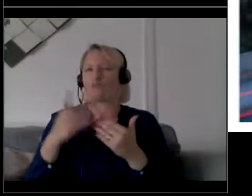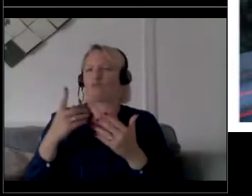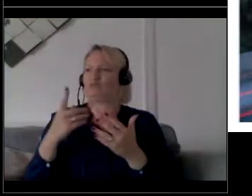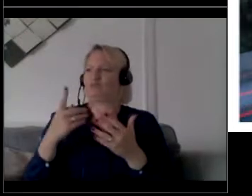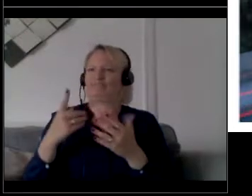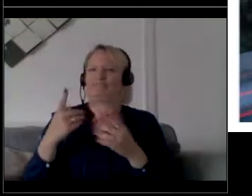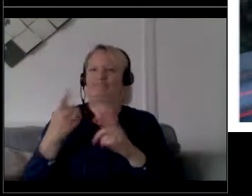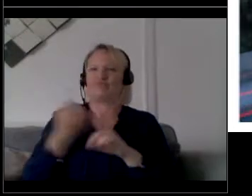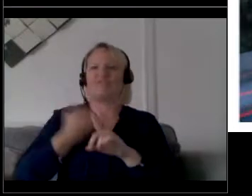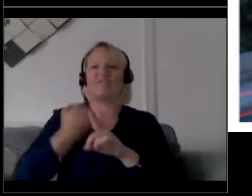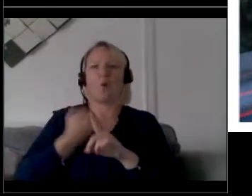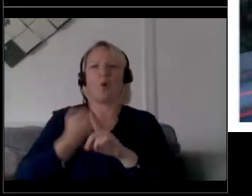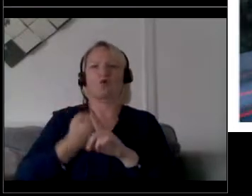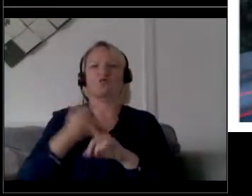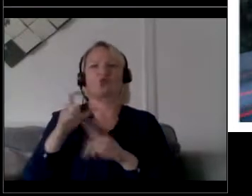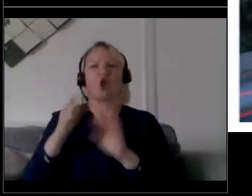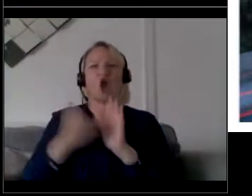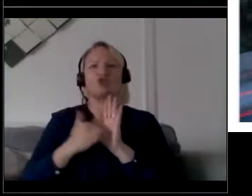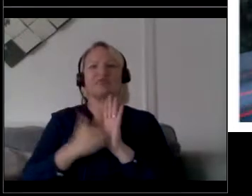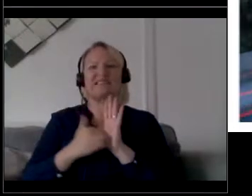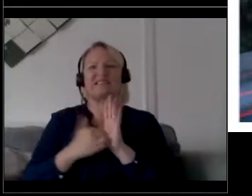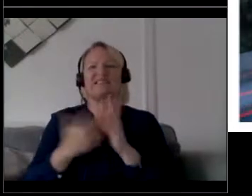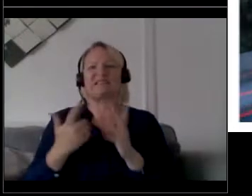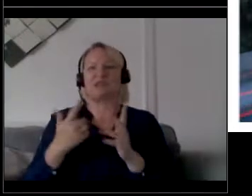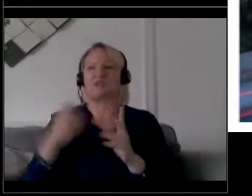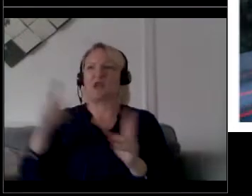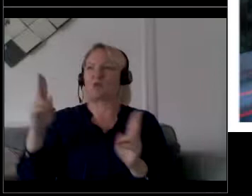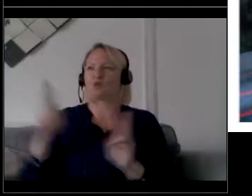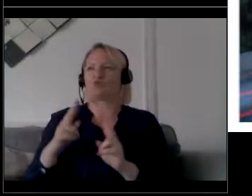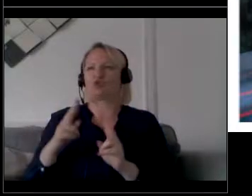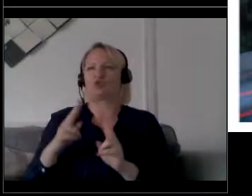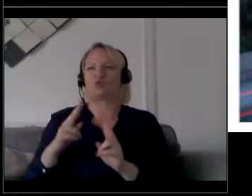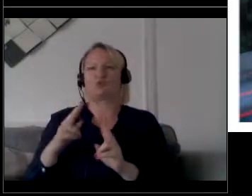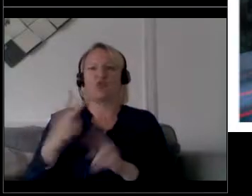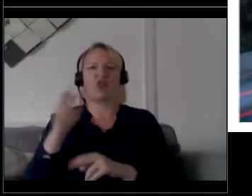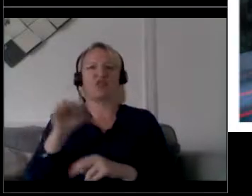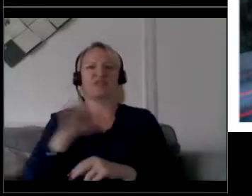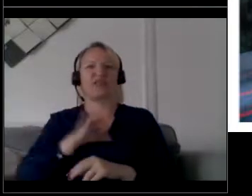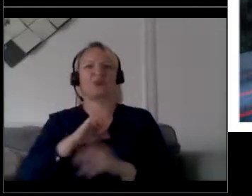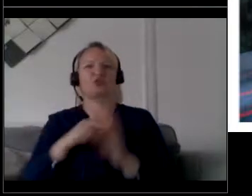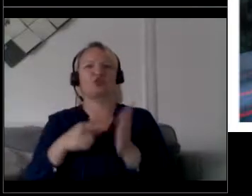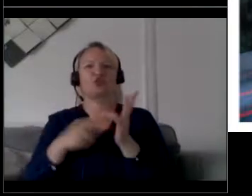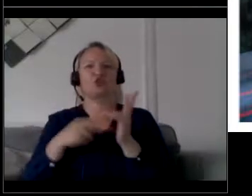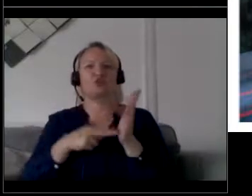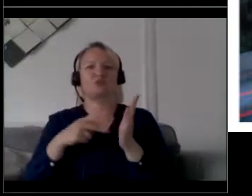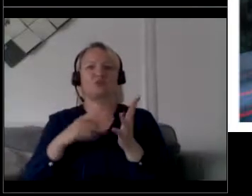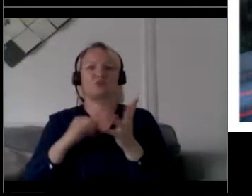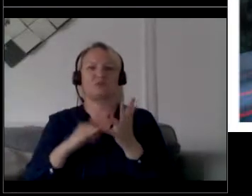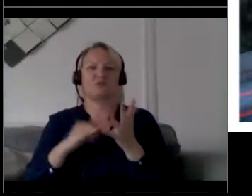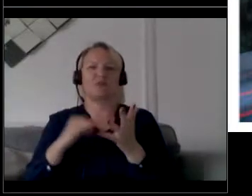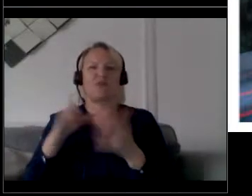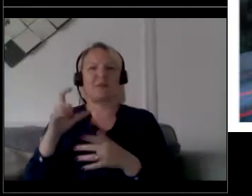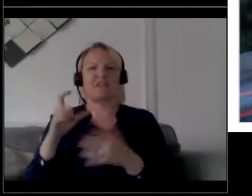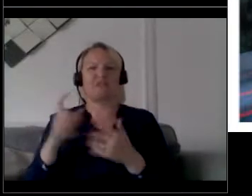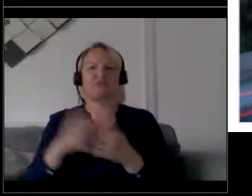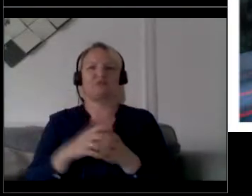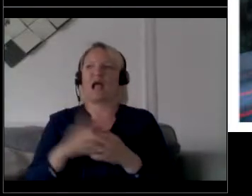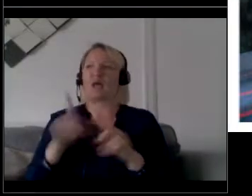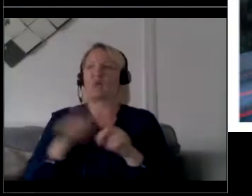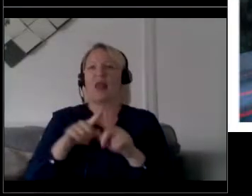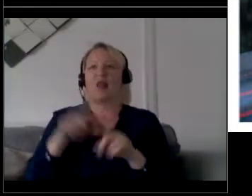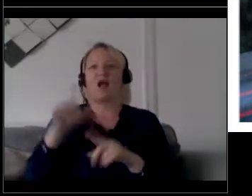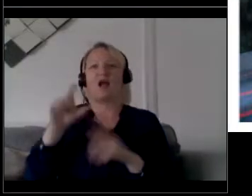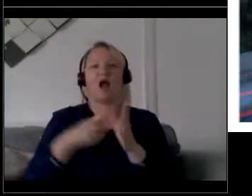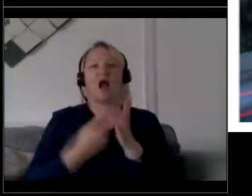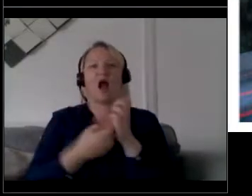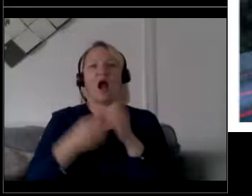saves approximately 30,000 tonnes of greenhouse gas emissions. We're also looking to use a low carbon cement rather than the